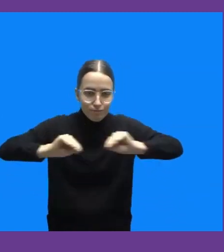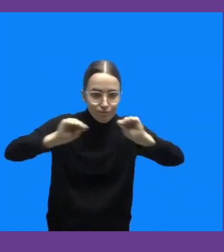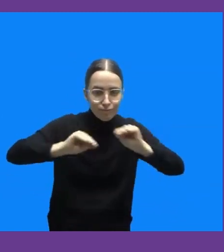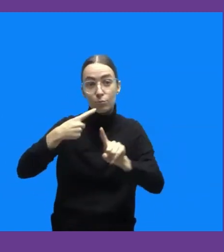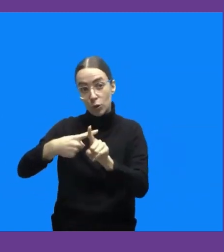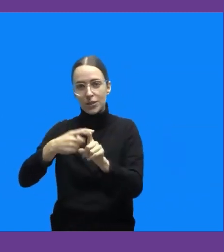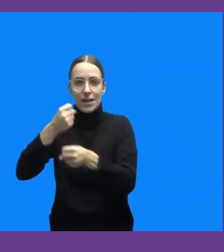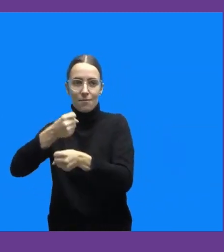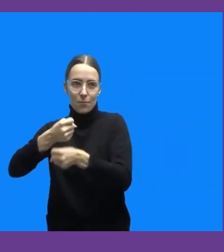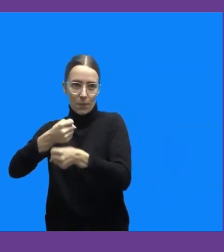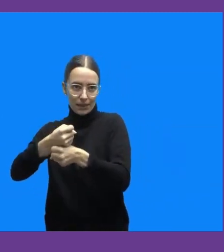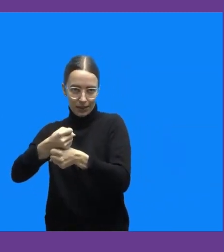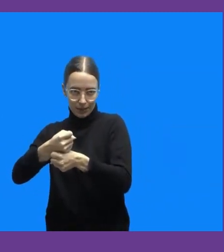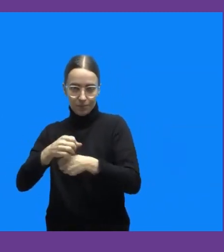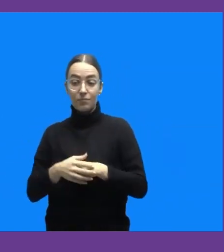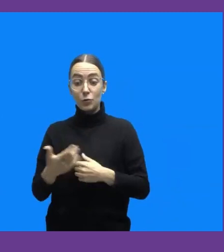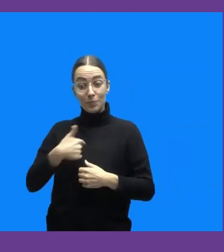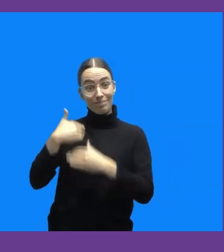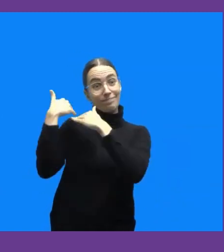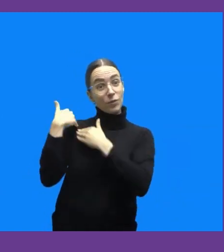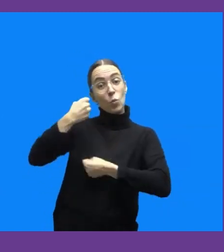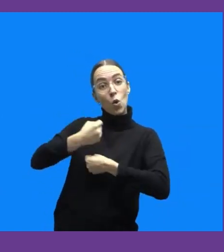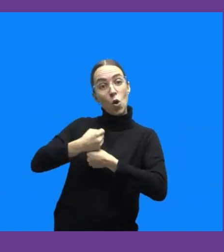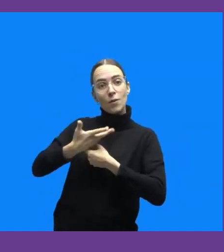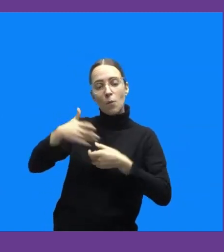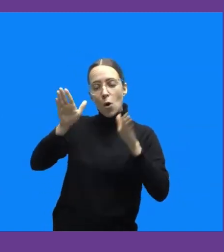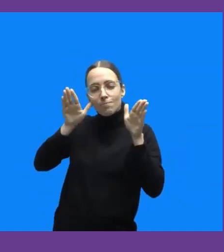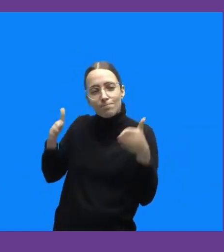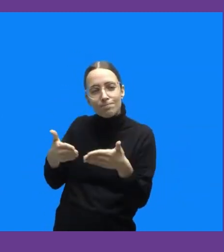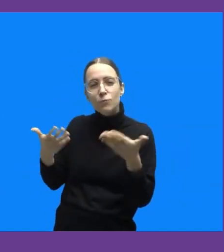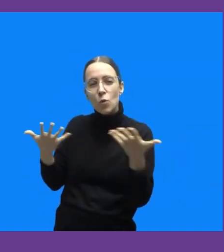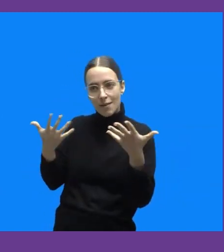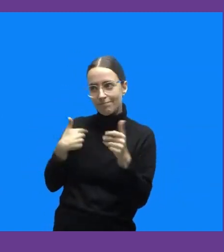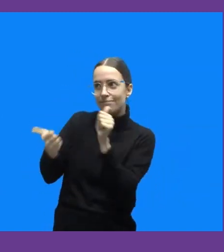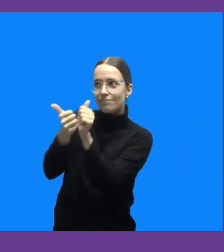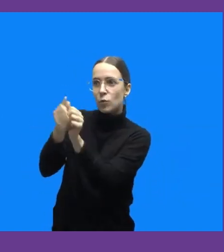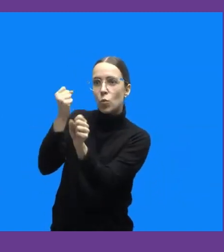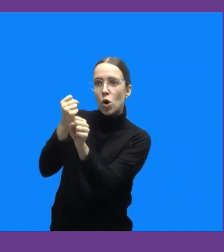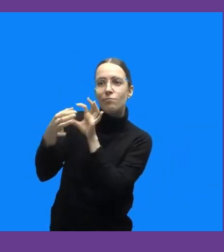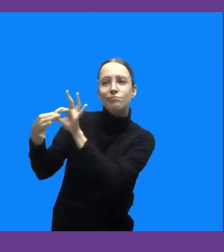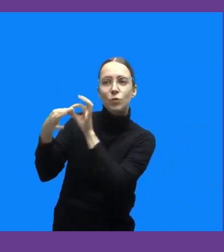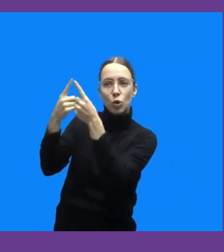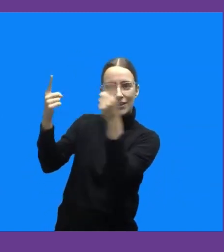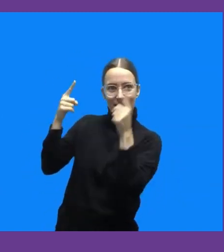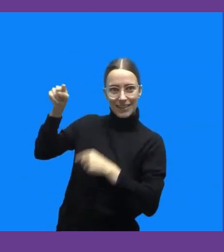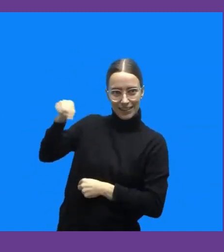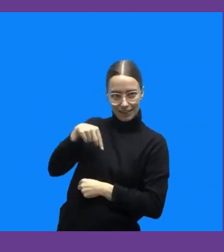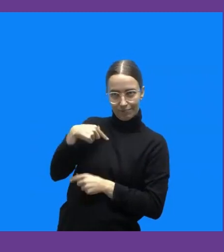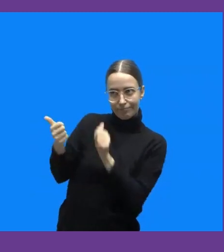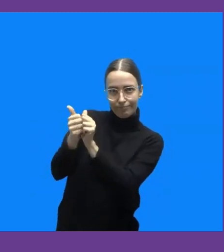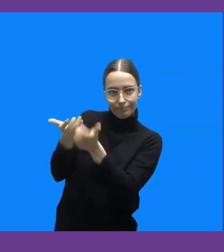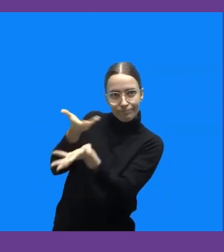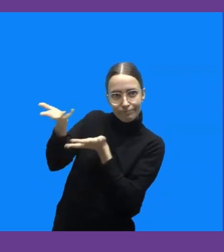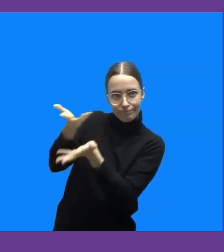of programs with universities. So in that area, we do a lot of research because we want to understand